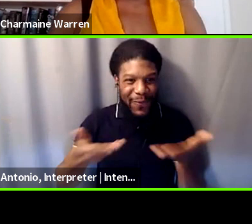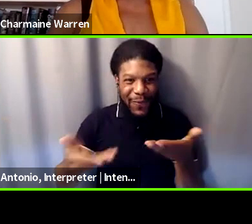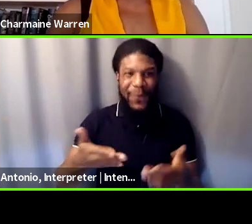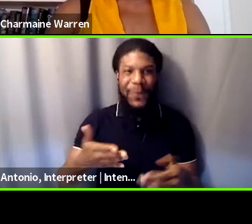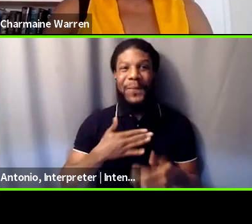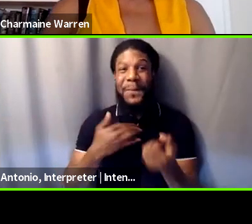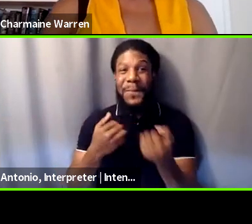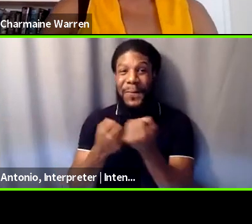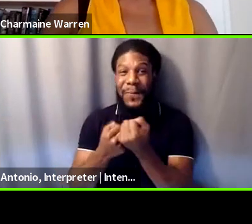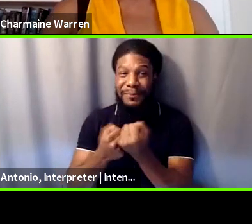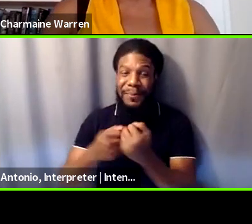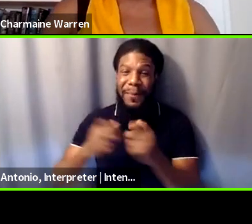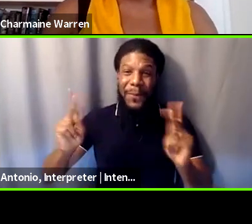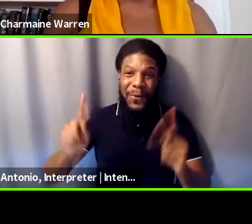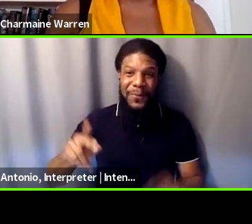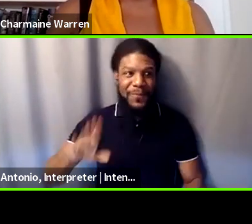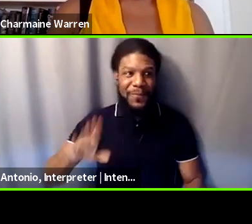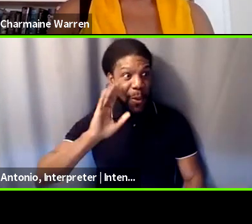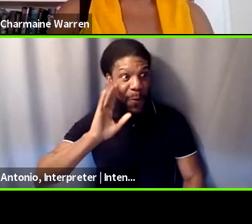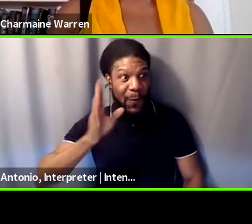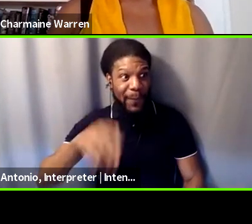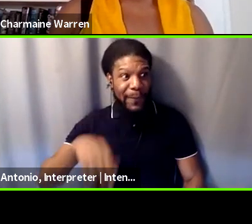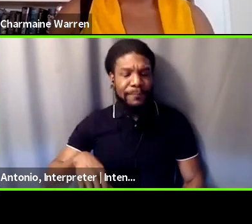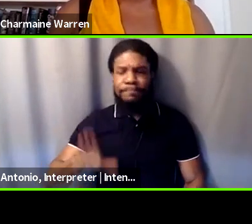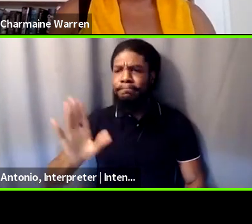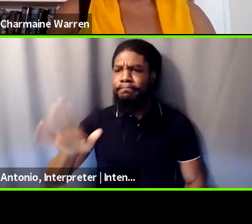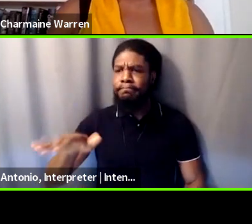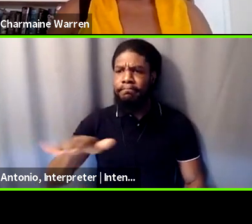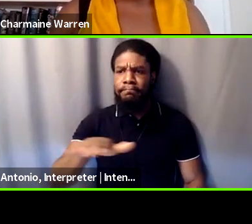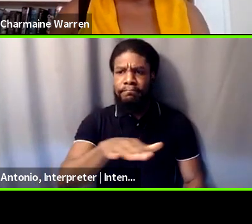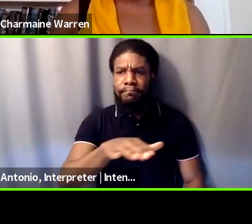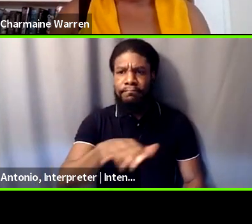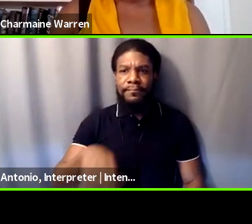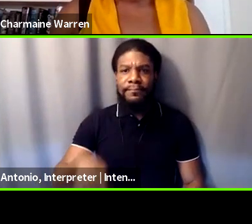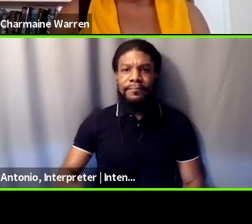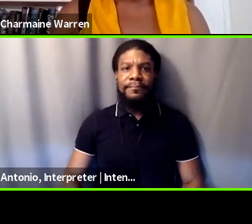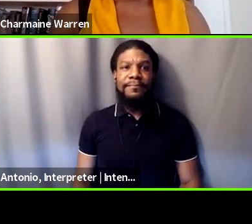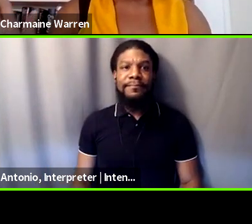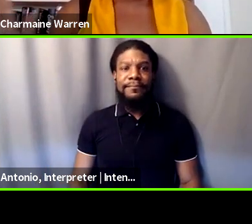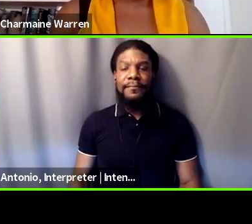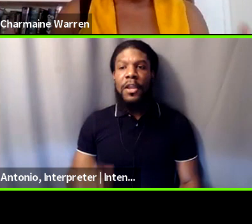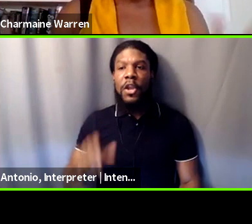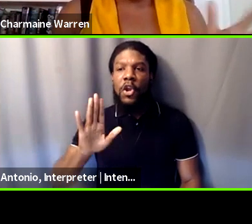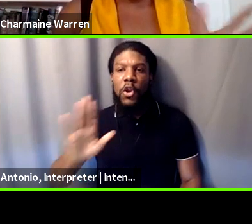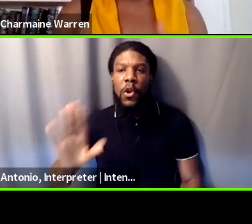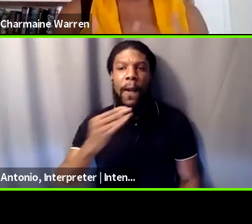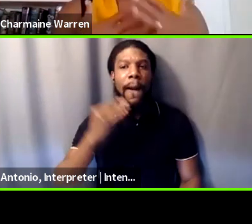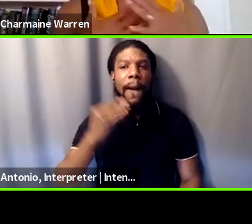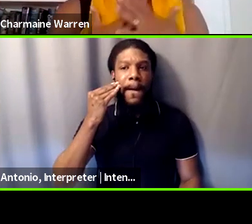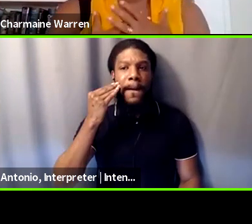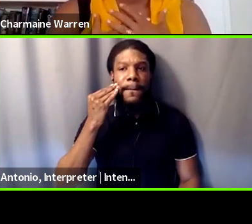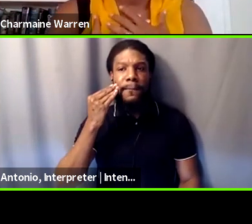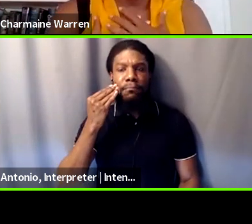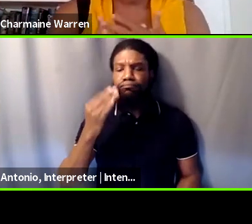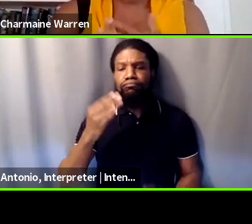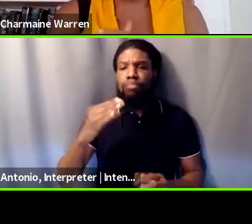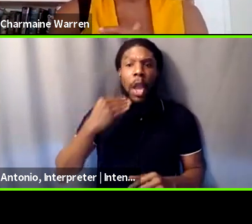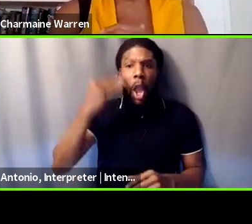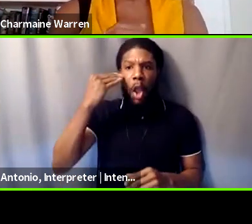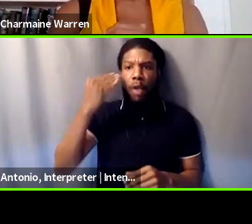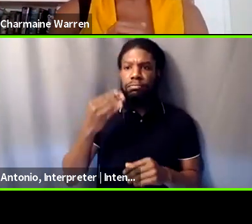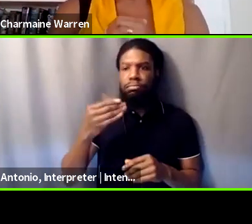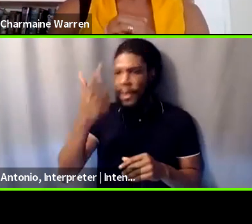Hello. So listen, you're home, and wherever you think home for me is